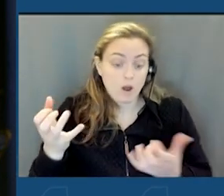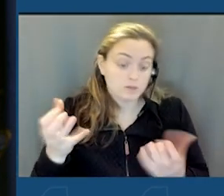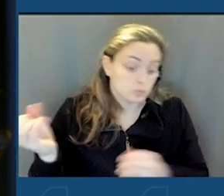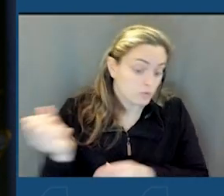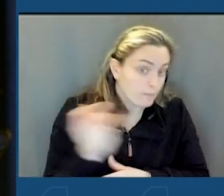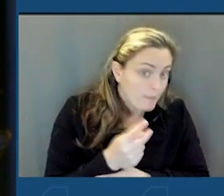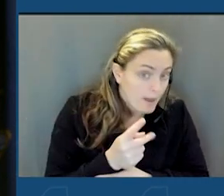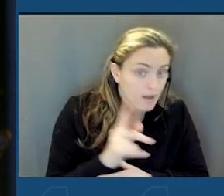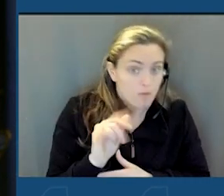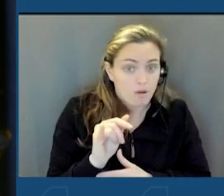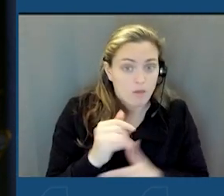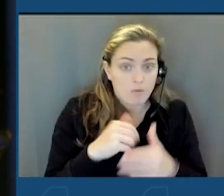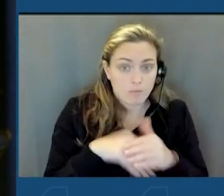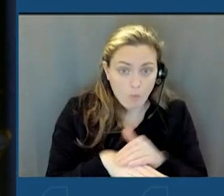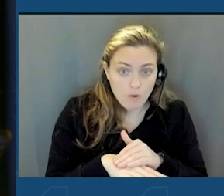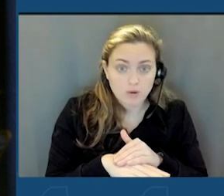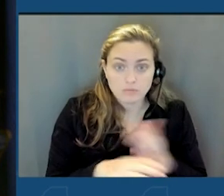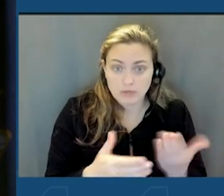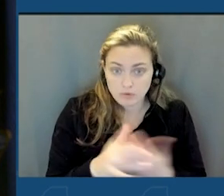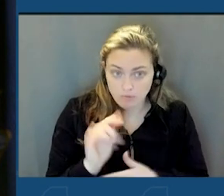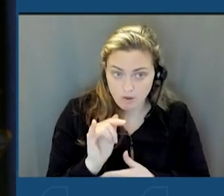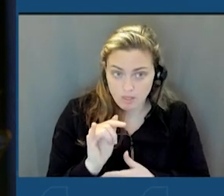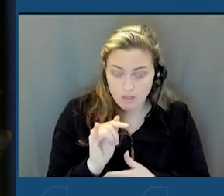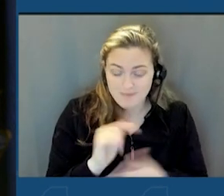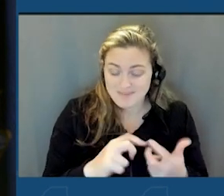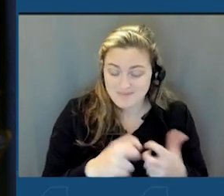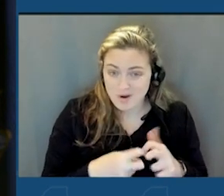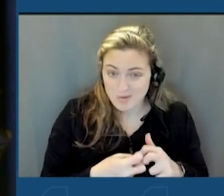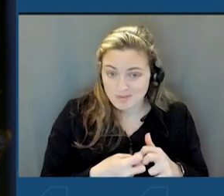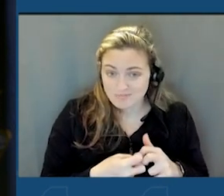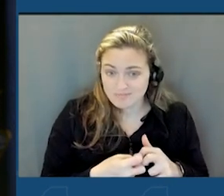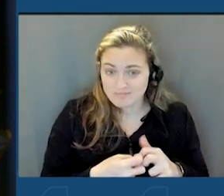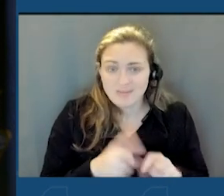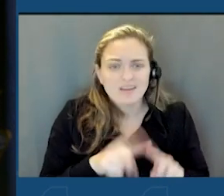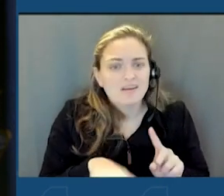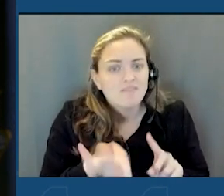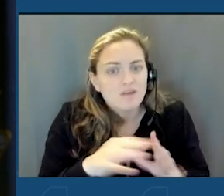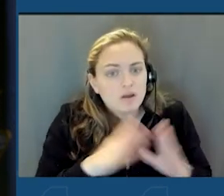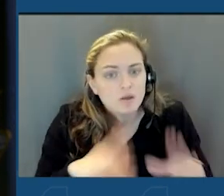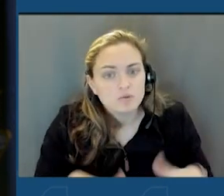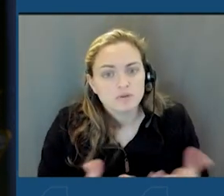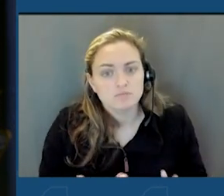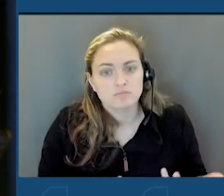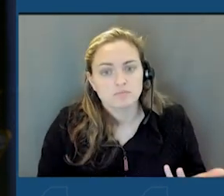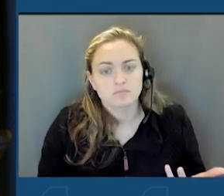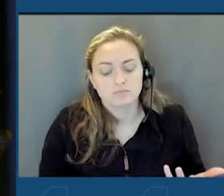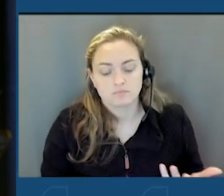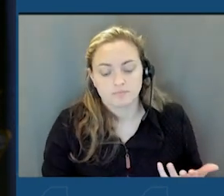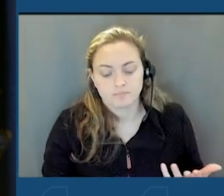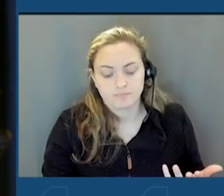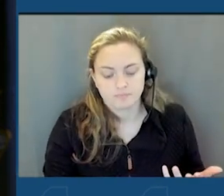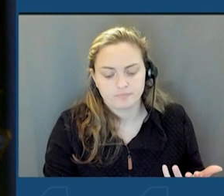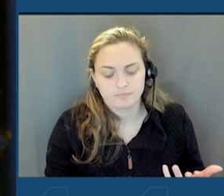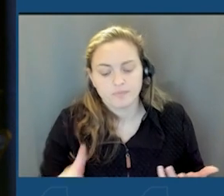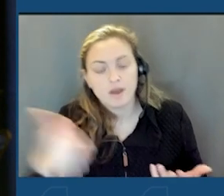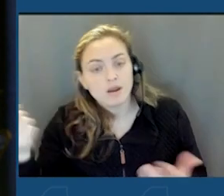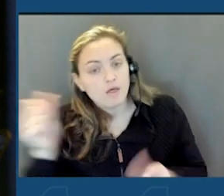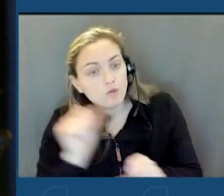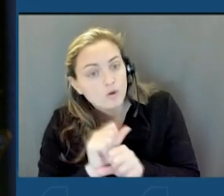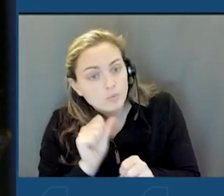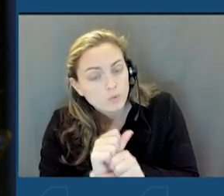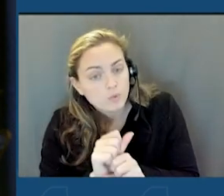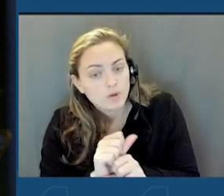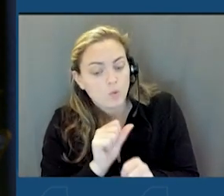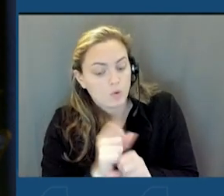Island. She was born in Long Island, but the problem is she cannot find housing. I have another employee who works for